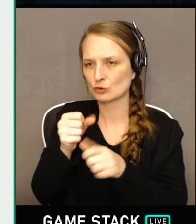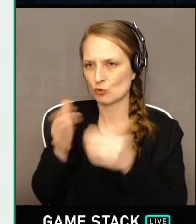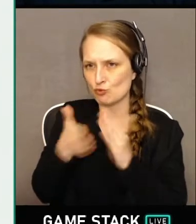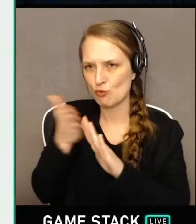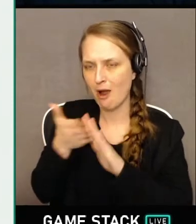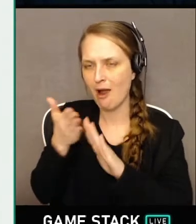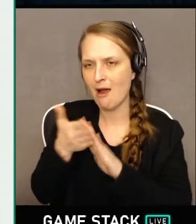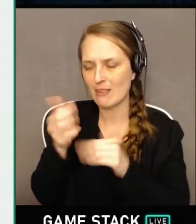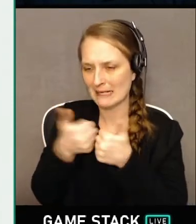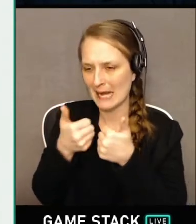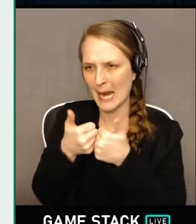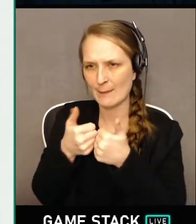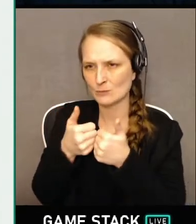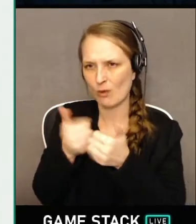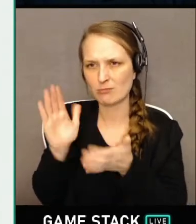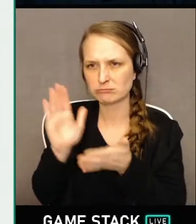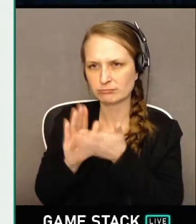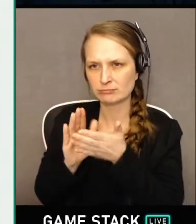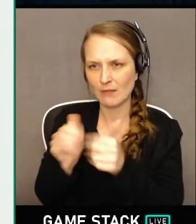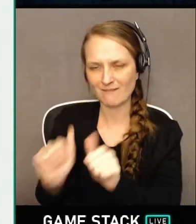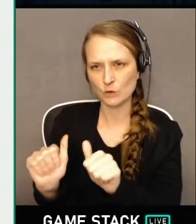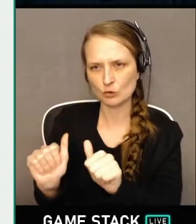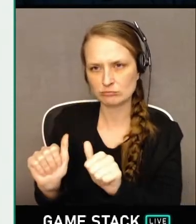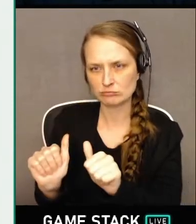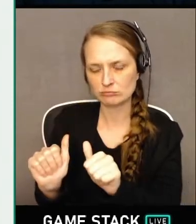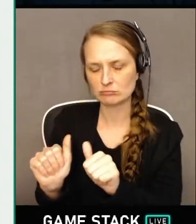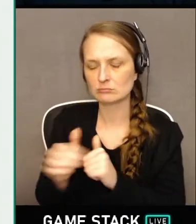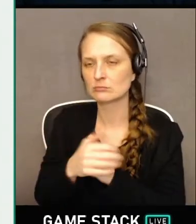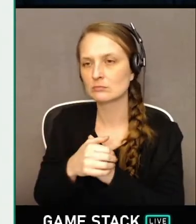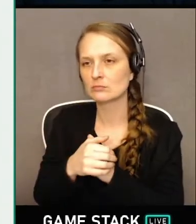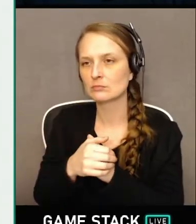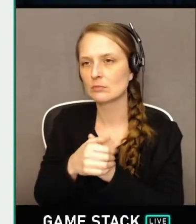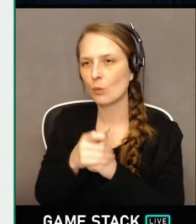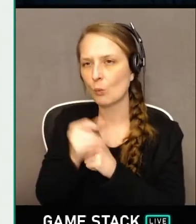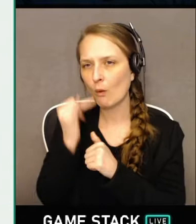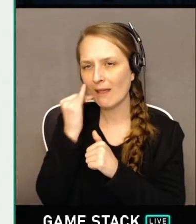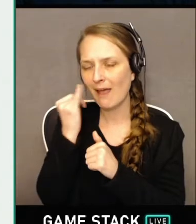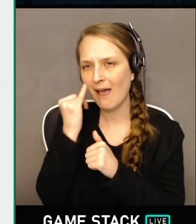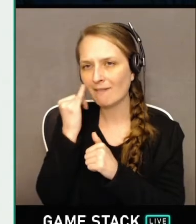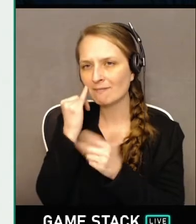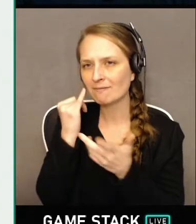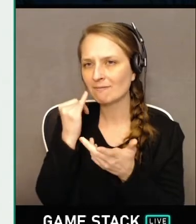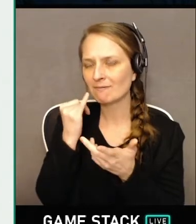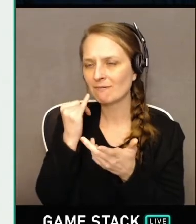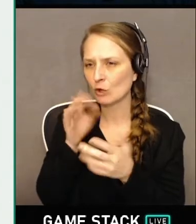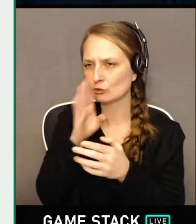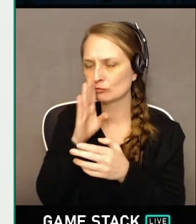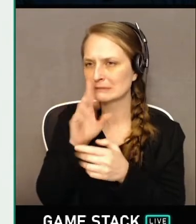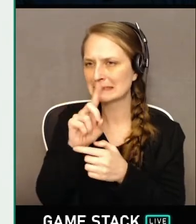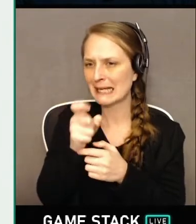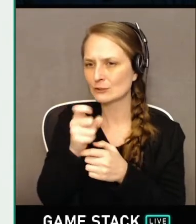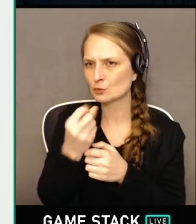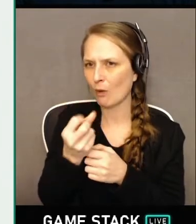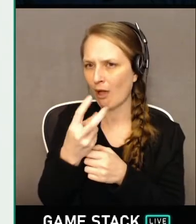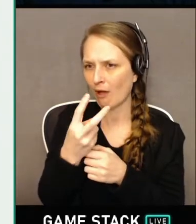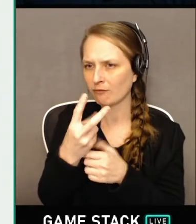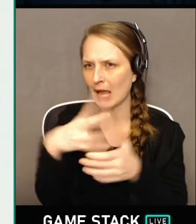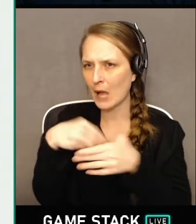efforts. What if we also ship DX12 outside Windows 10 update?